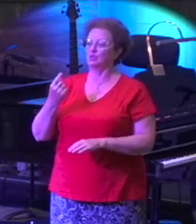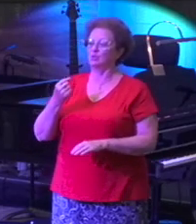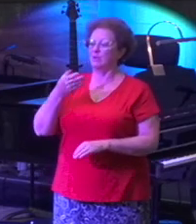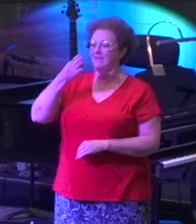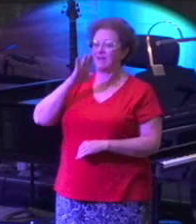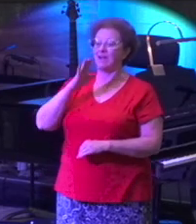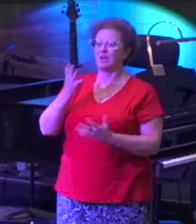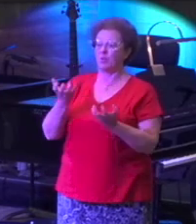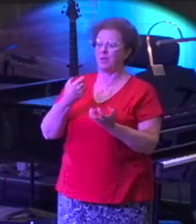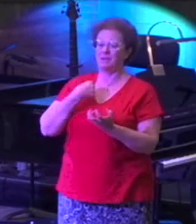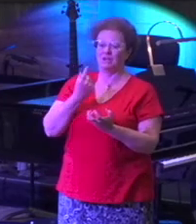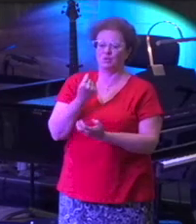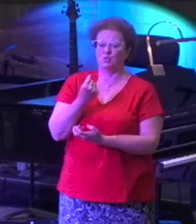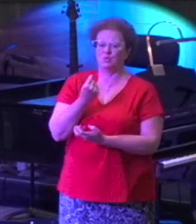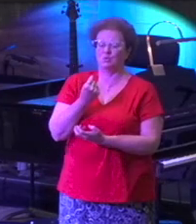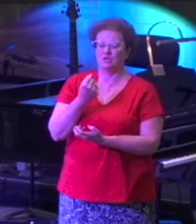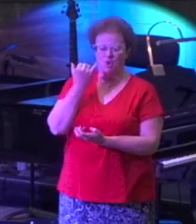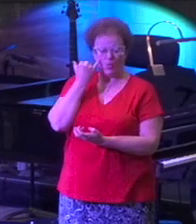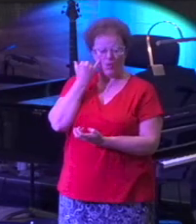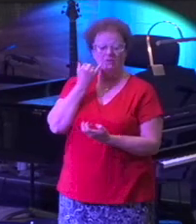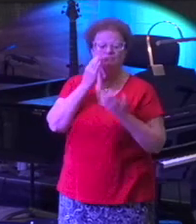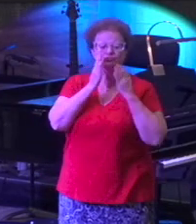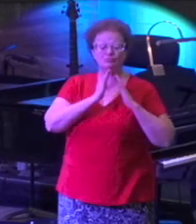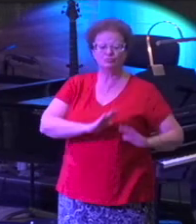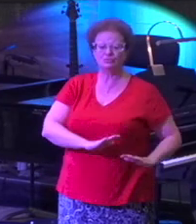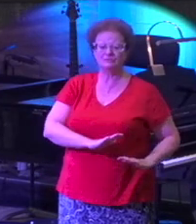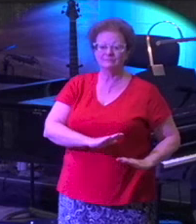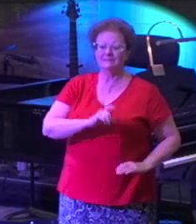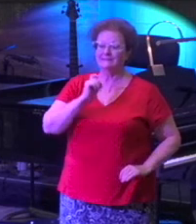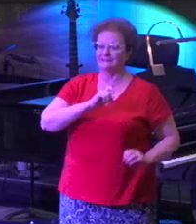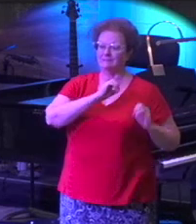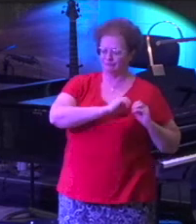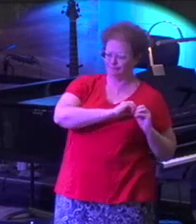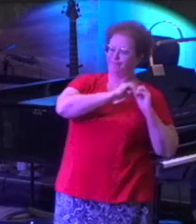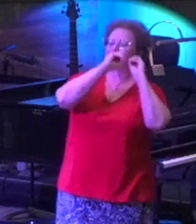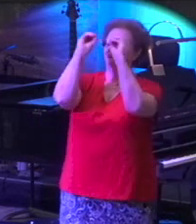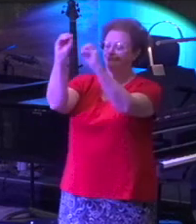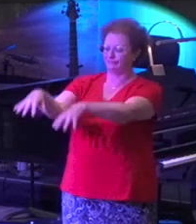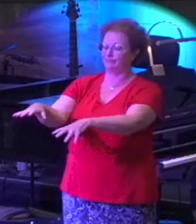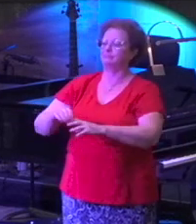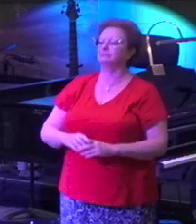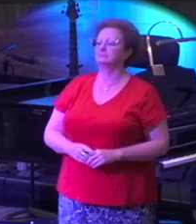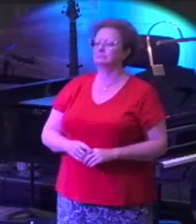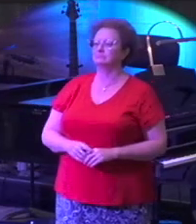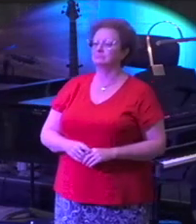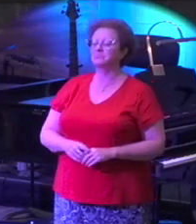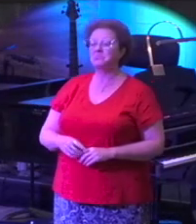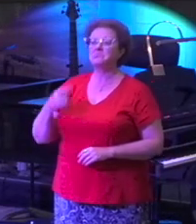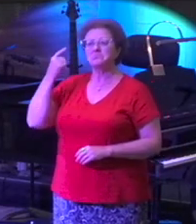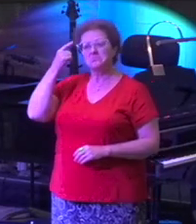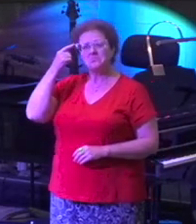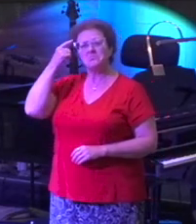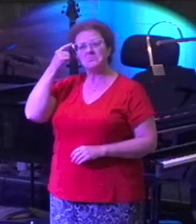So if you want the storm to be still, you got to get rid of me. And they're thinking to themselves for like a couple of seconds, should